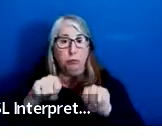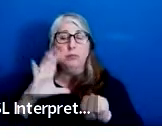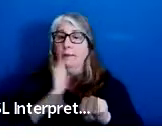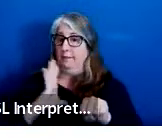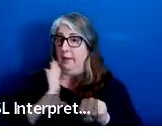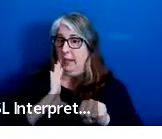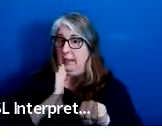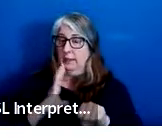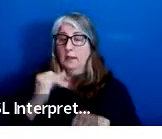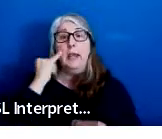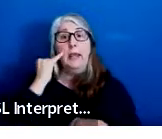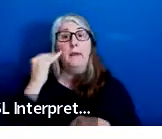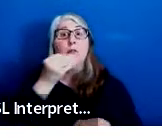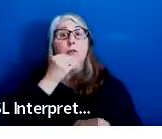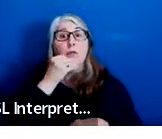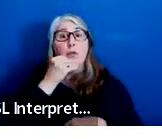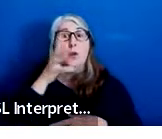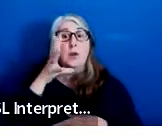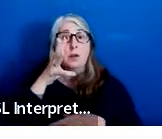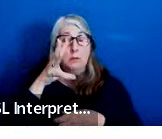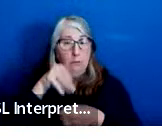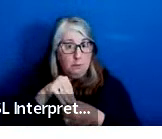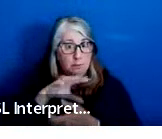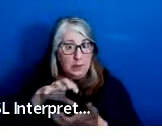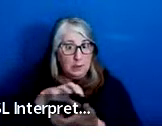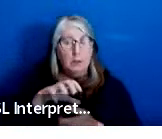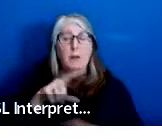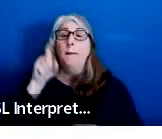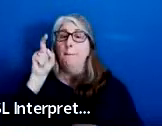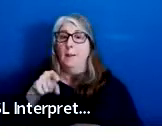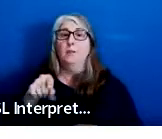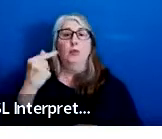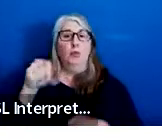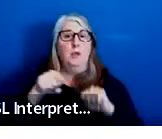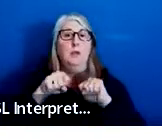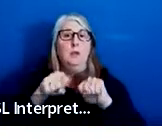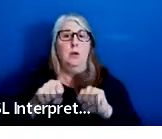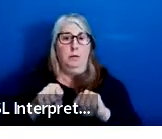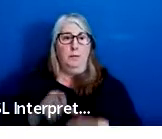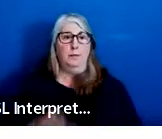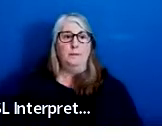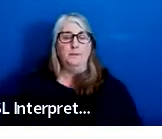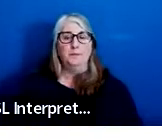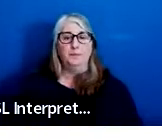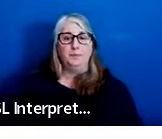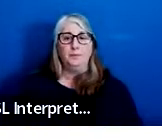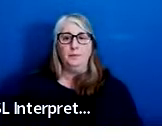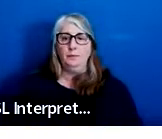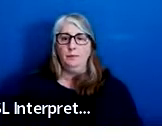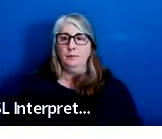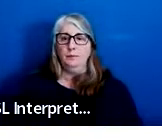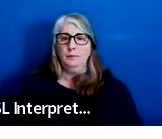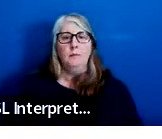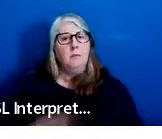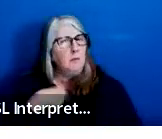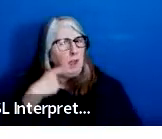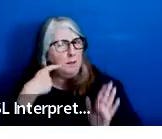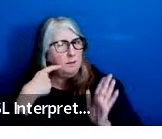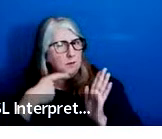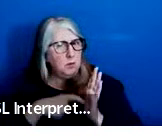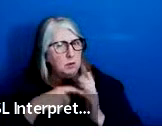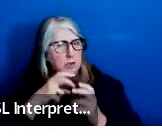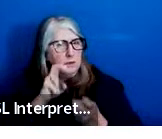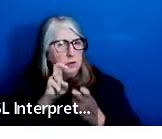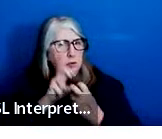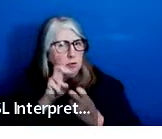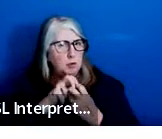it, it must go in the cart for collection. I've noticed that the squirrels have chewed into my trash